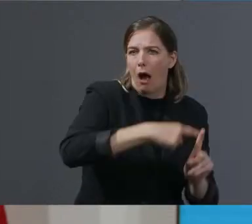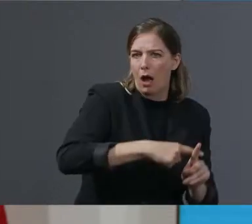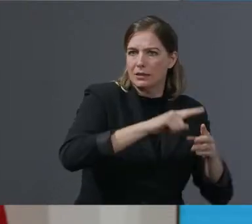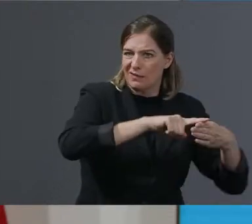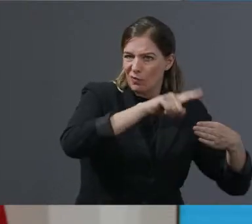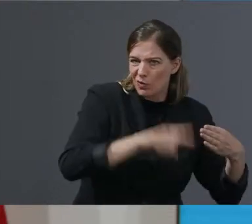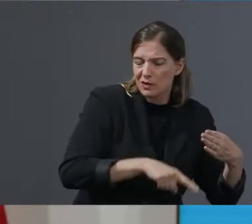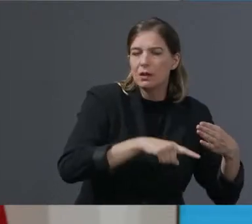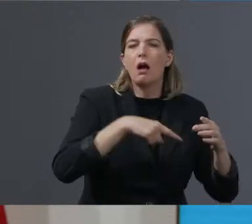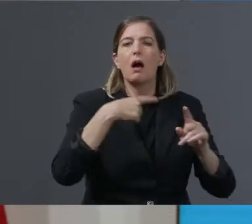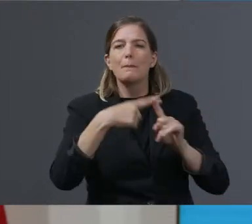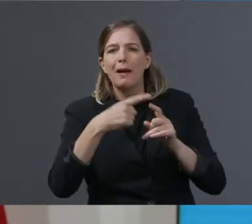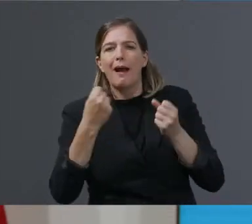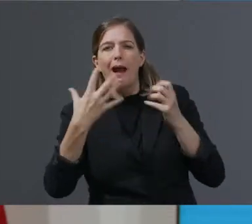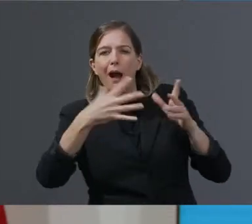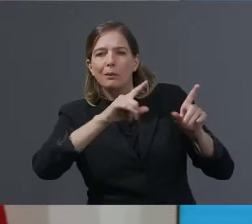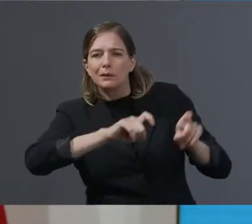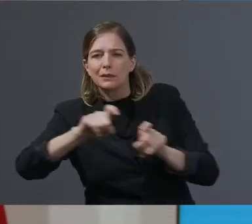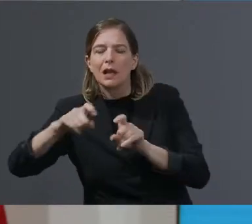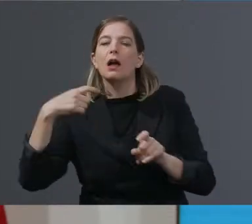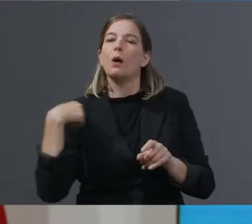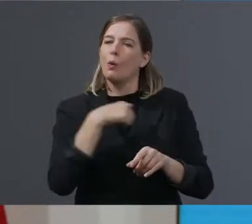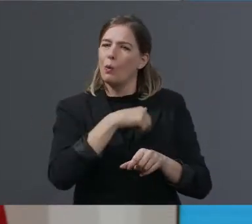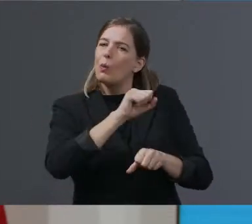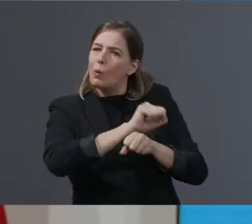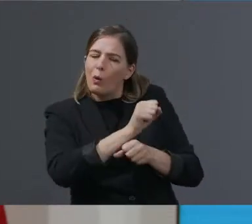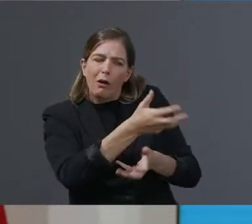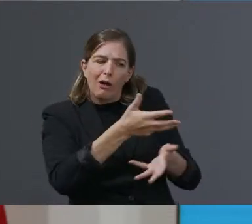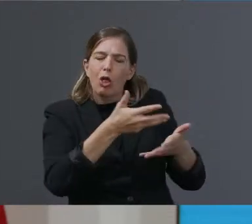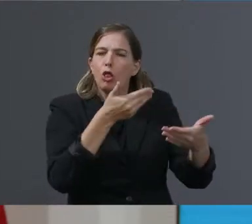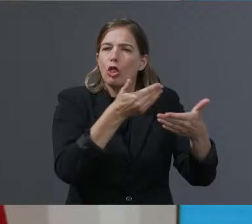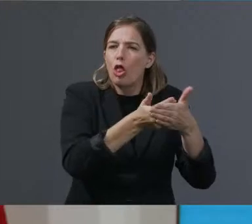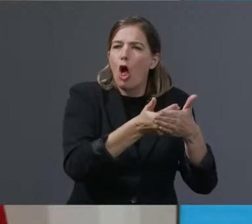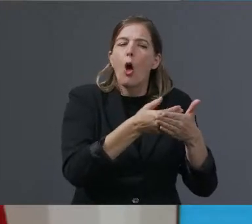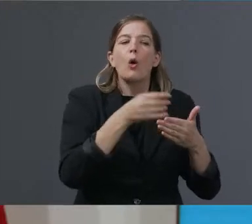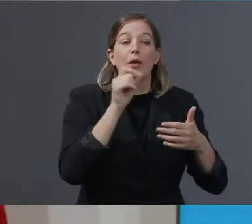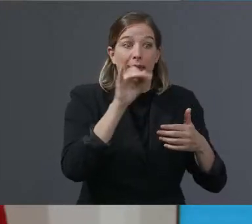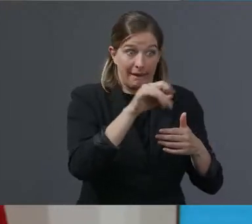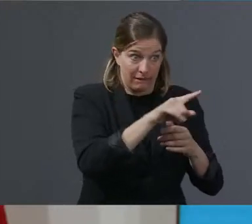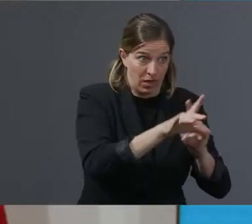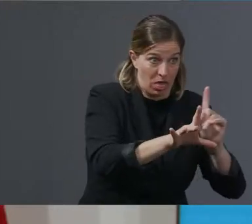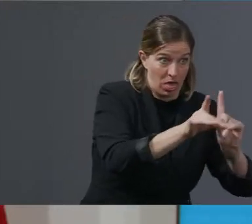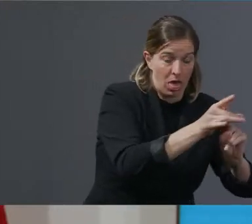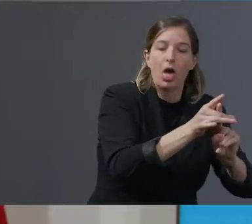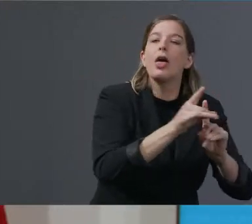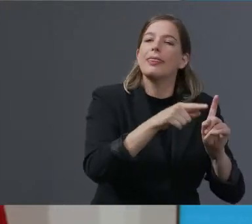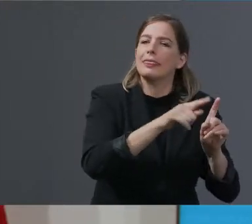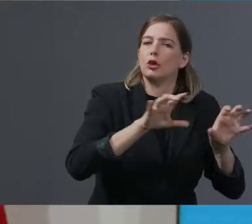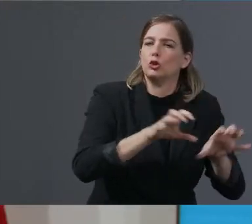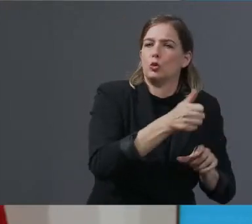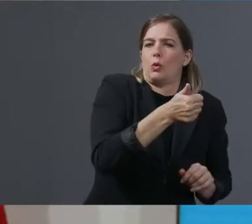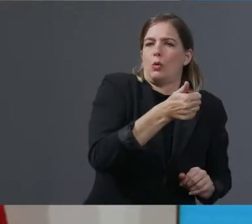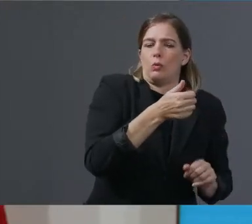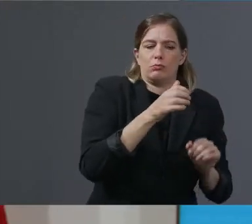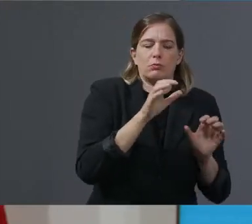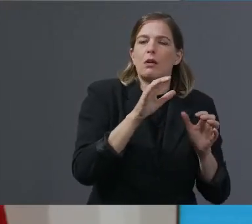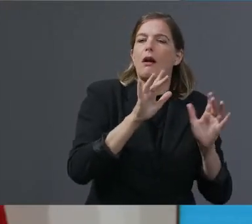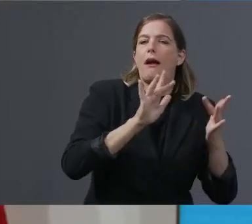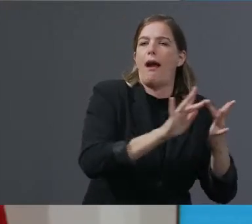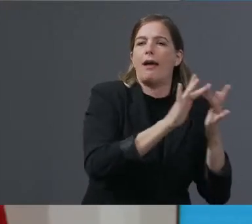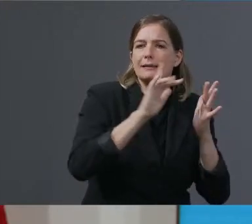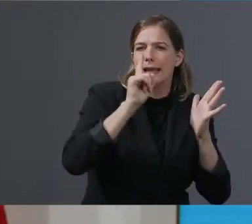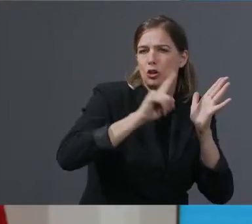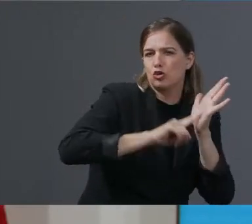of Corrections when they do have a case to implement contact tracing so that they can identify individuals that came into close contact with